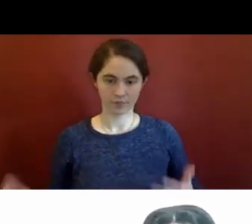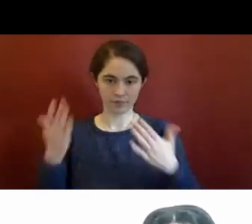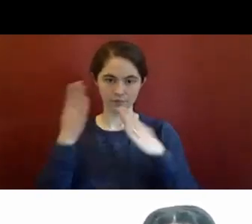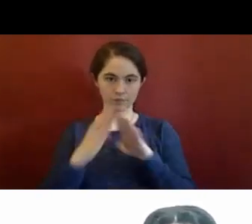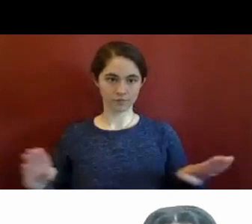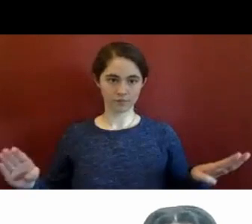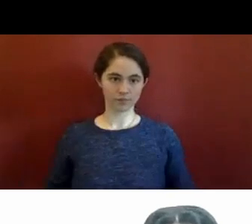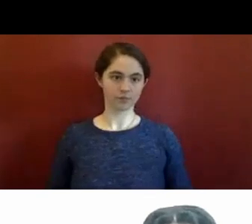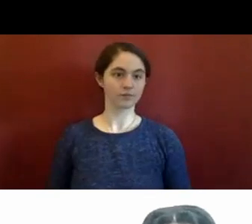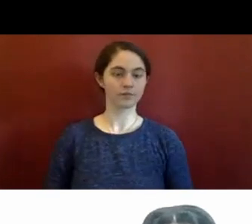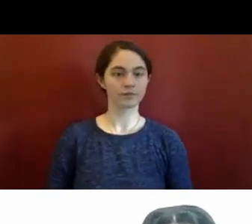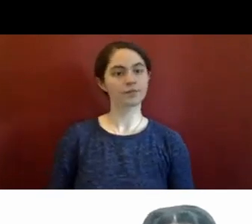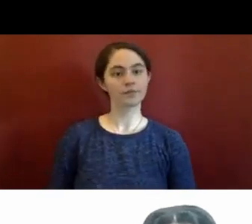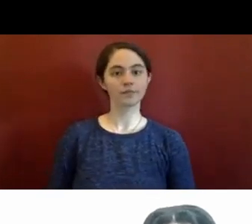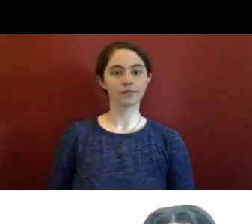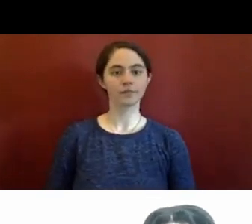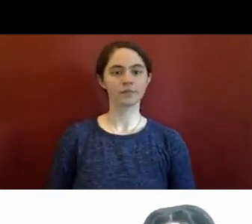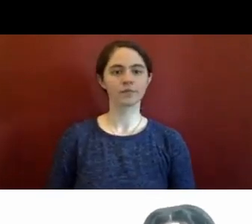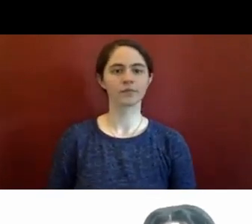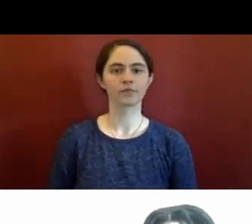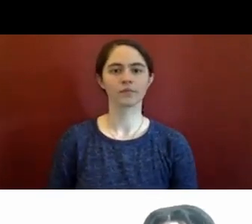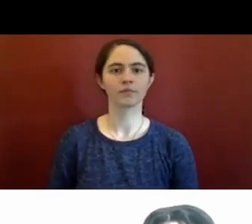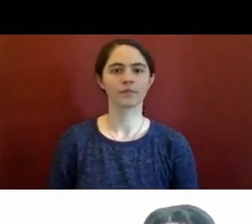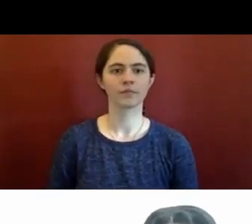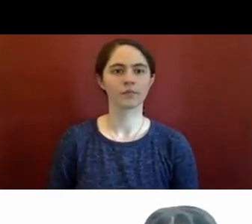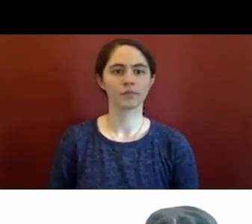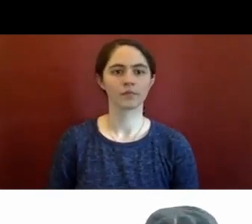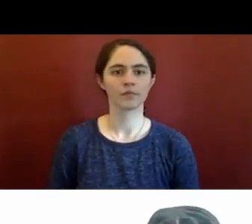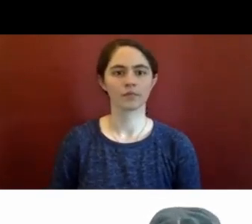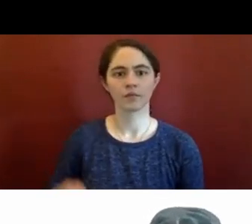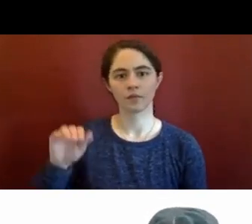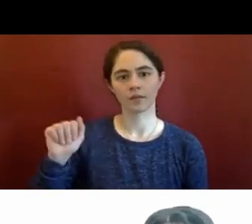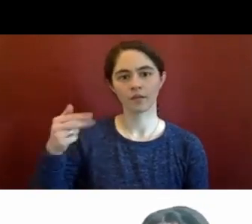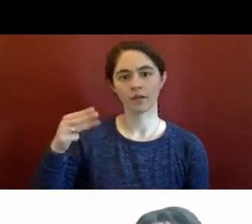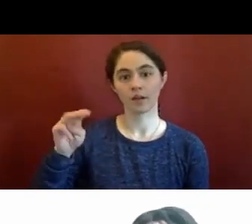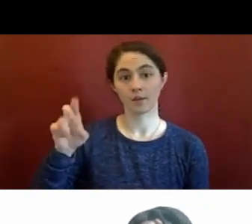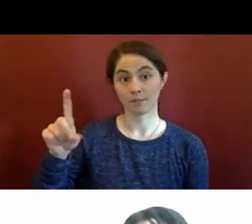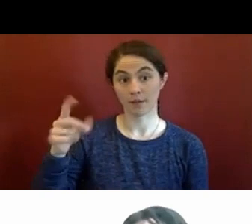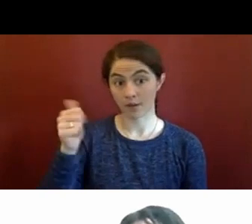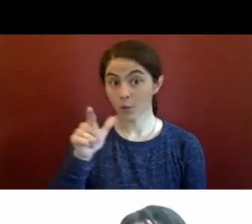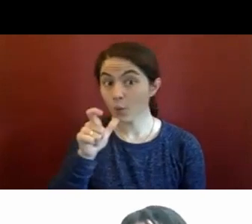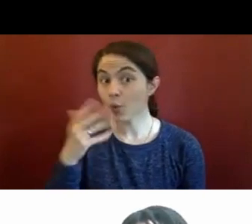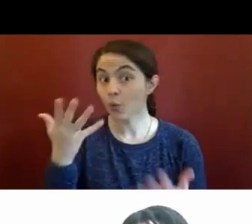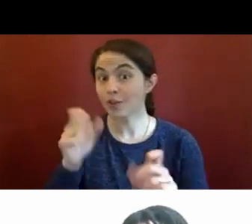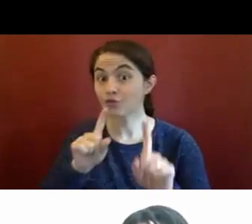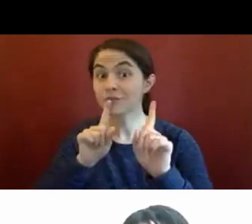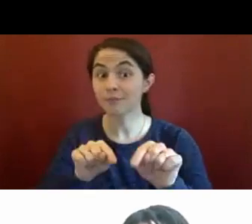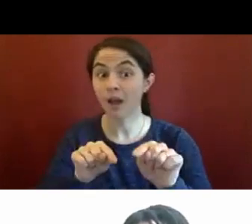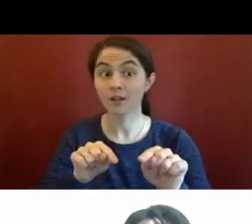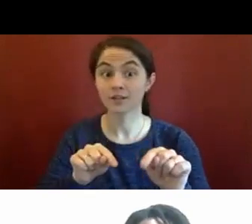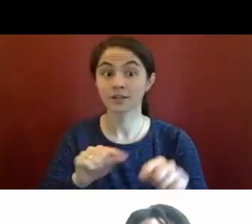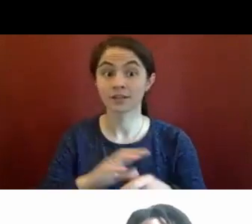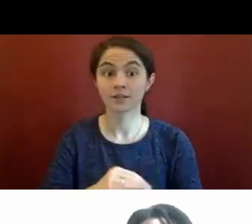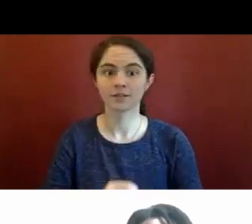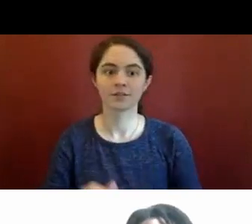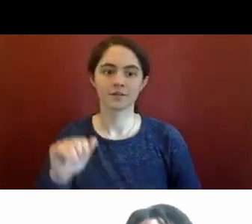Anyone want to respond to that question? I can say a little something. I'm